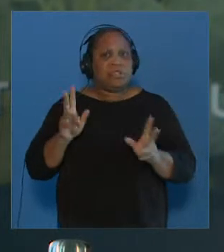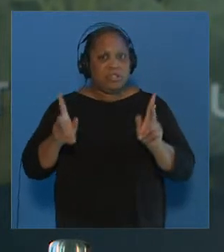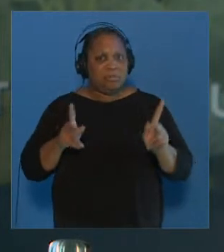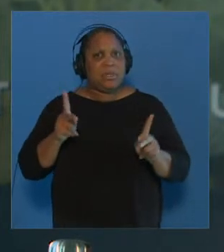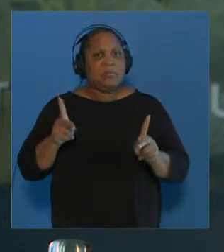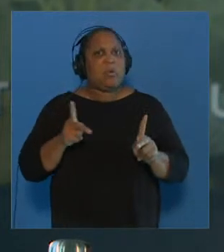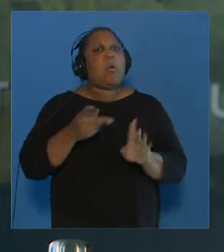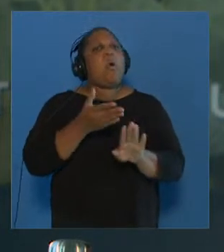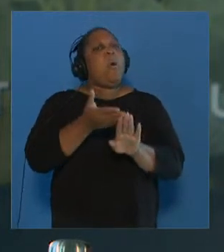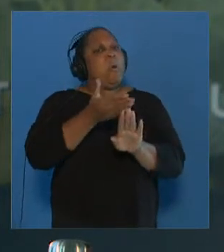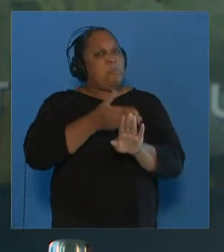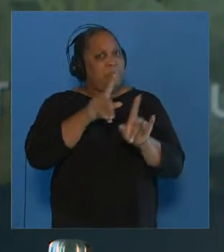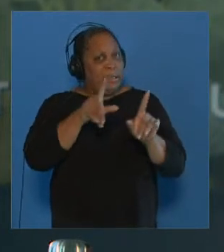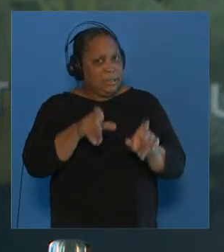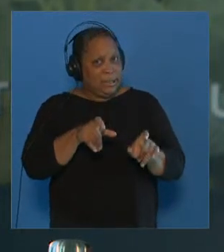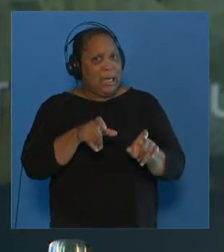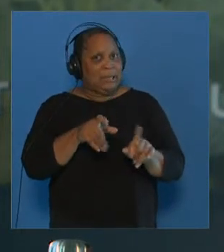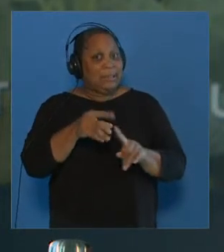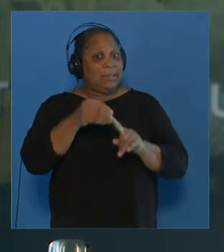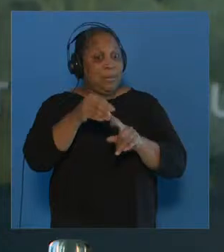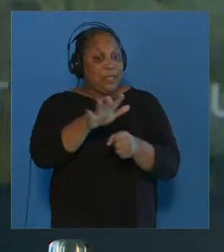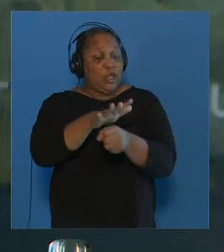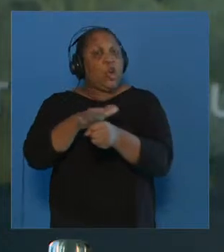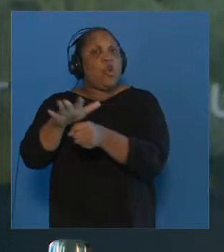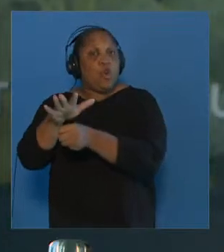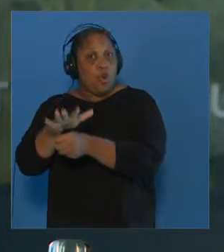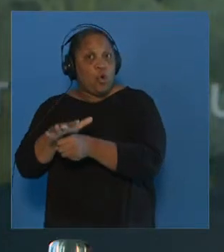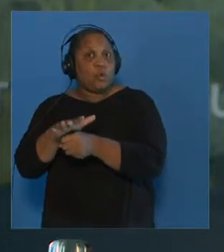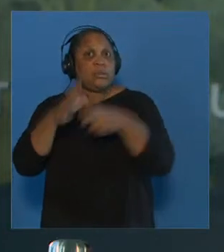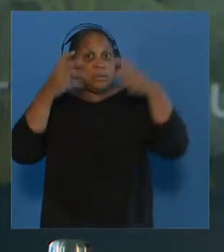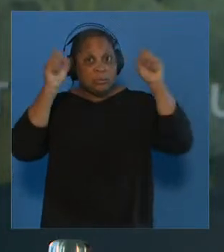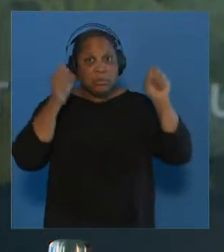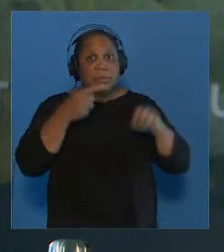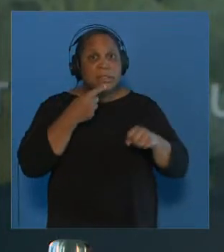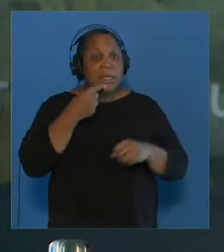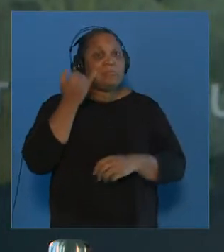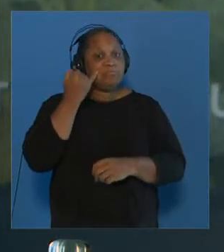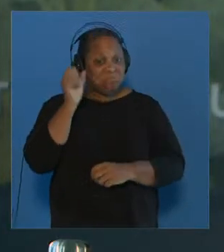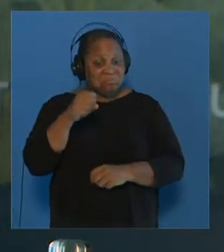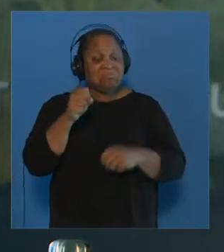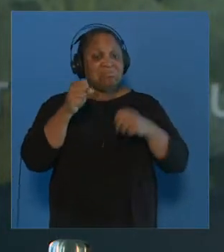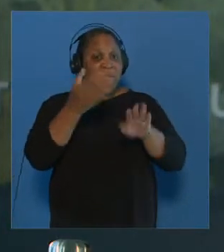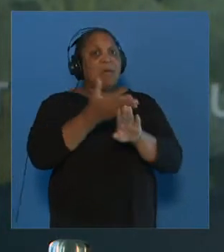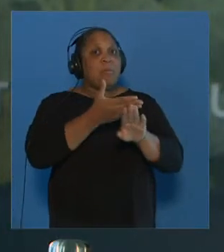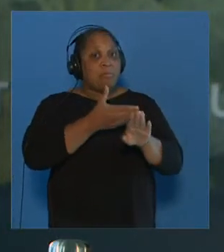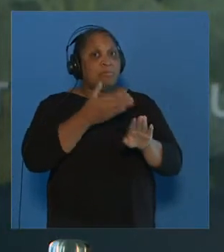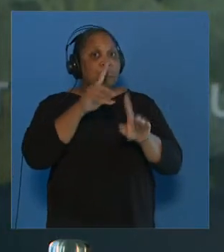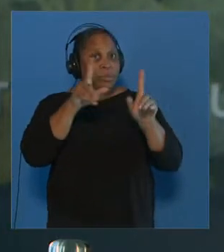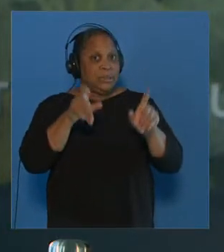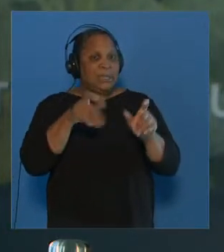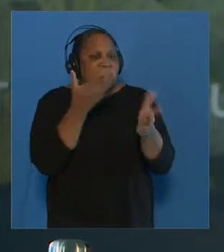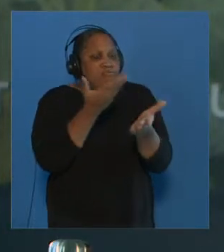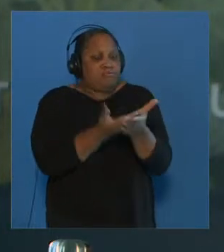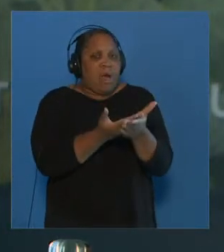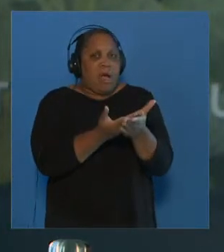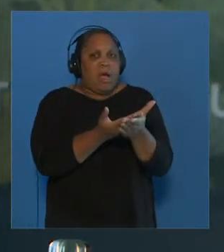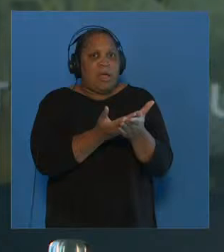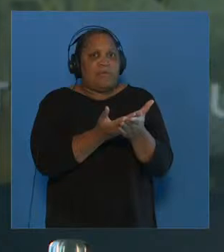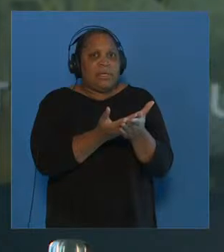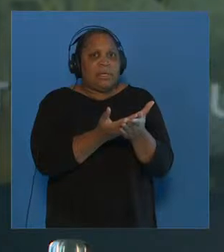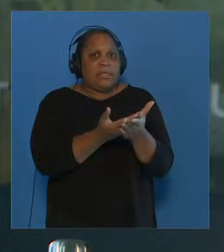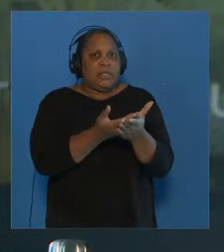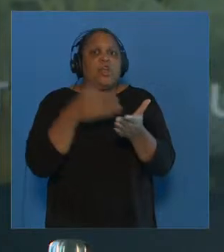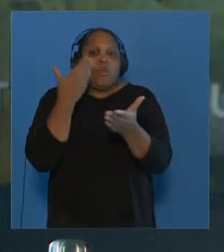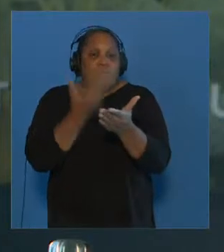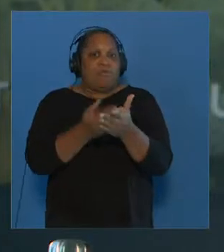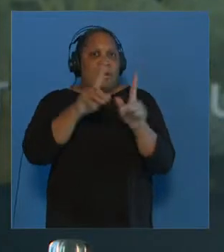have a pre-test, and particularly the locals, as the Premier said, because if you have a pre-test, when you arrive, then you're taking the arrival